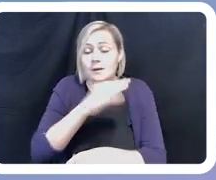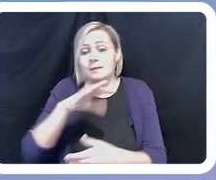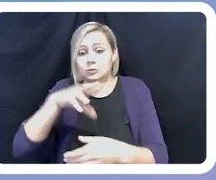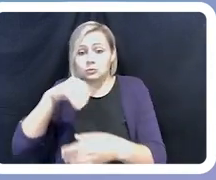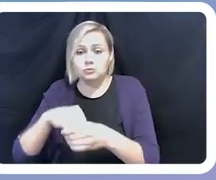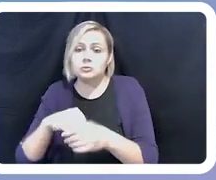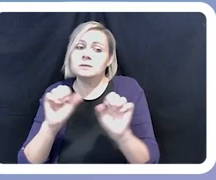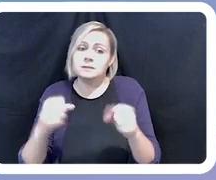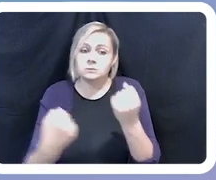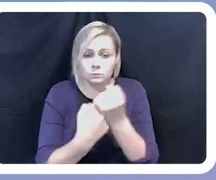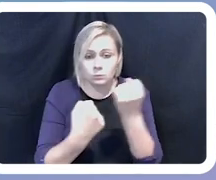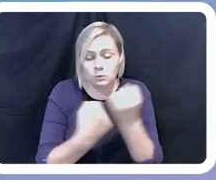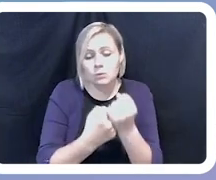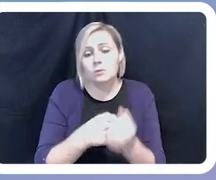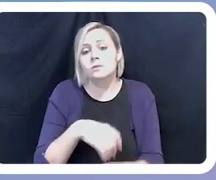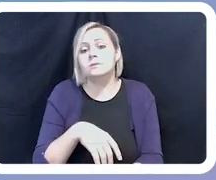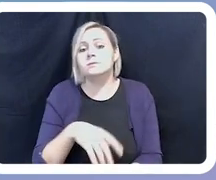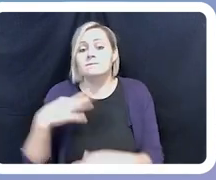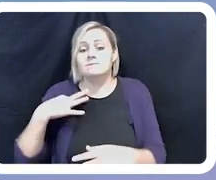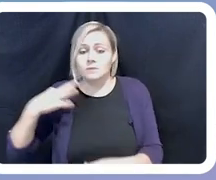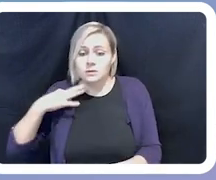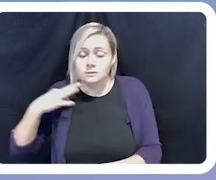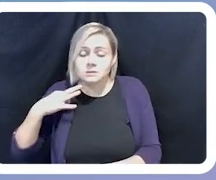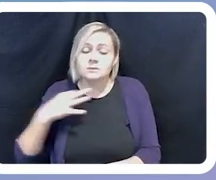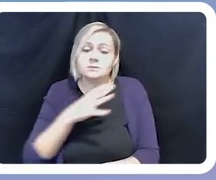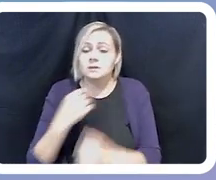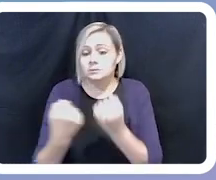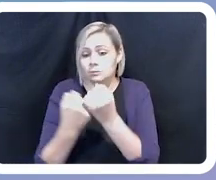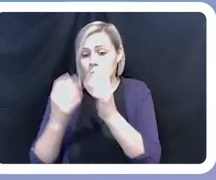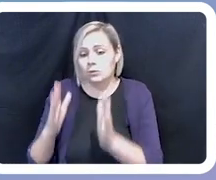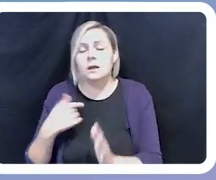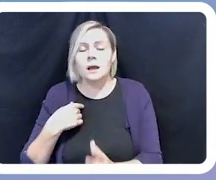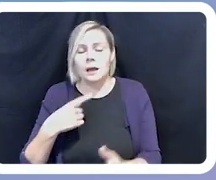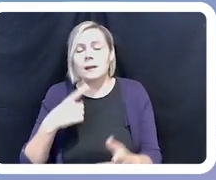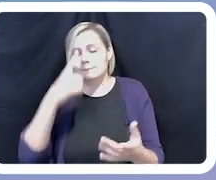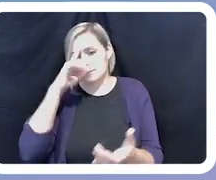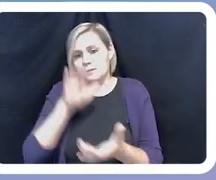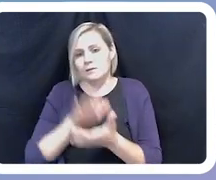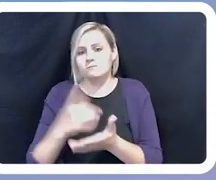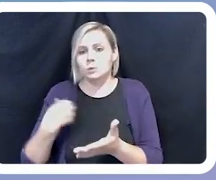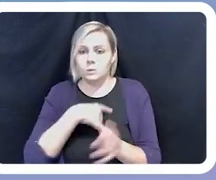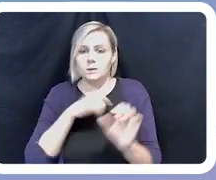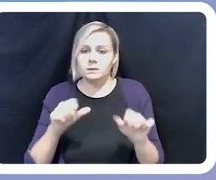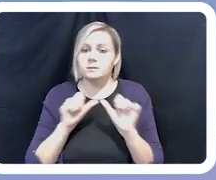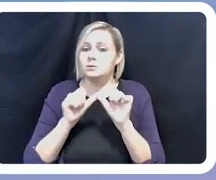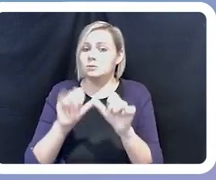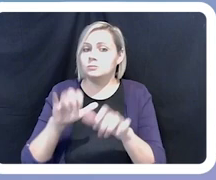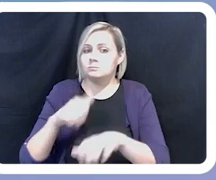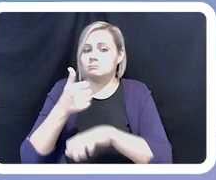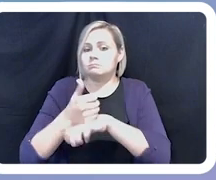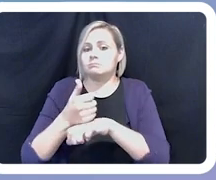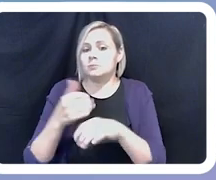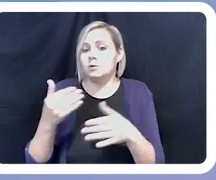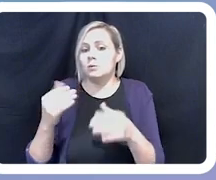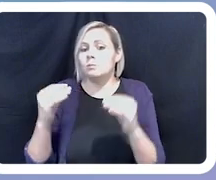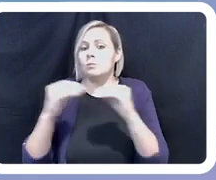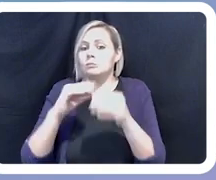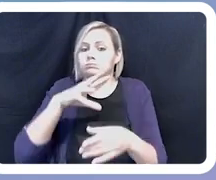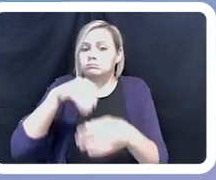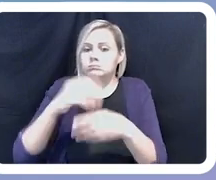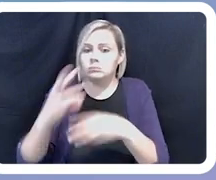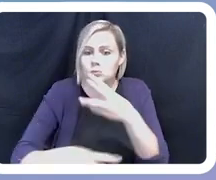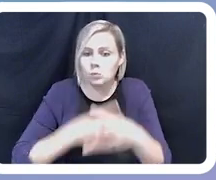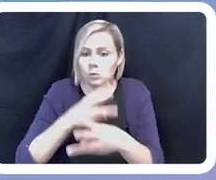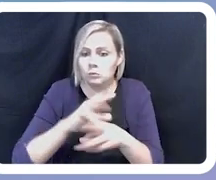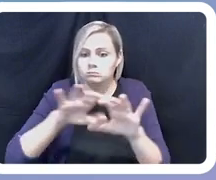our employees, volunteers, and supporters, I am confident that we will continue to create a more inclusive world that